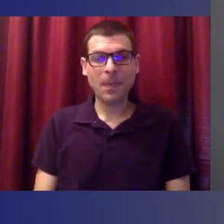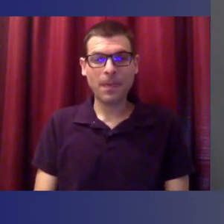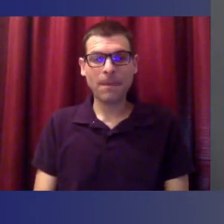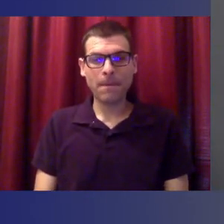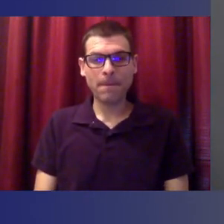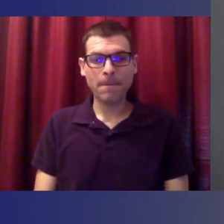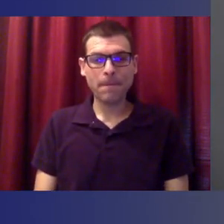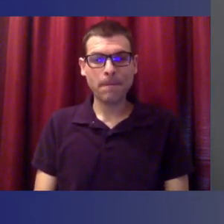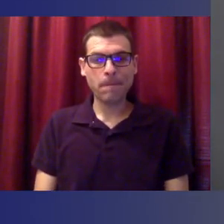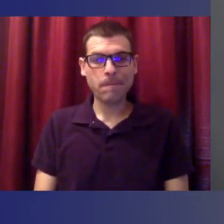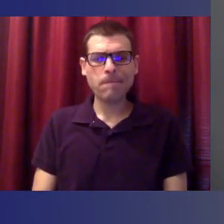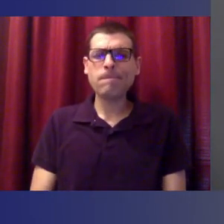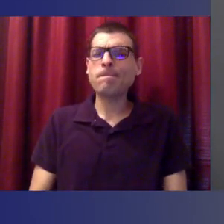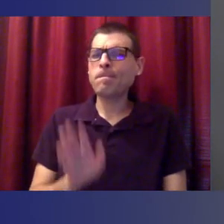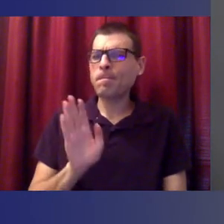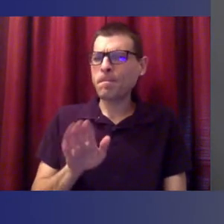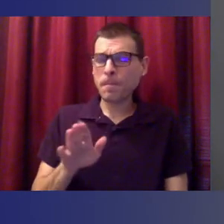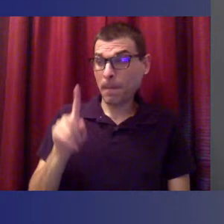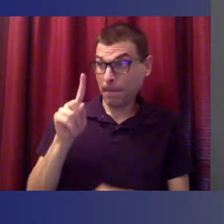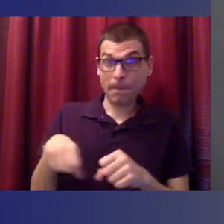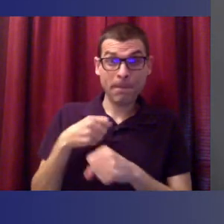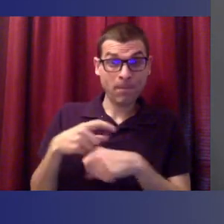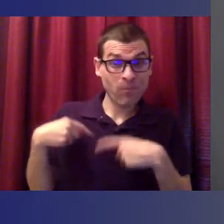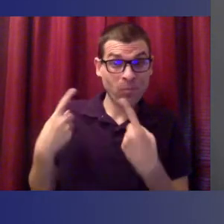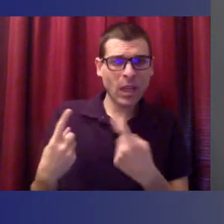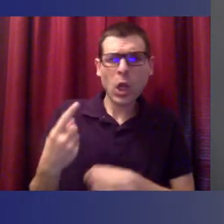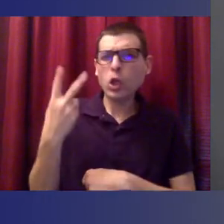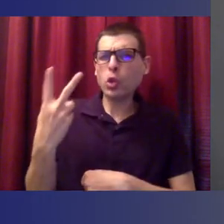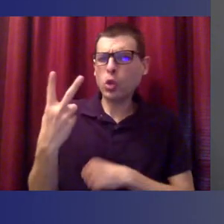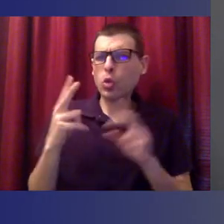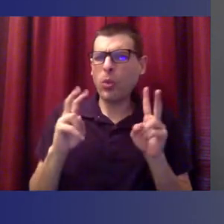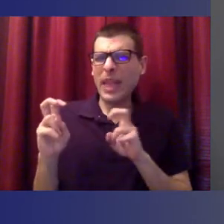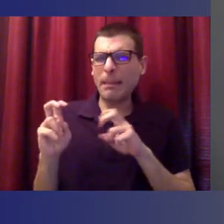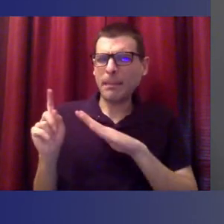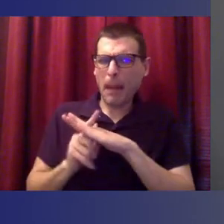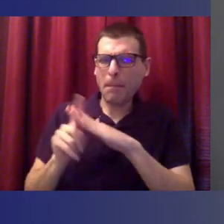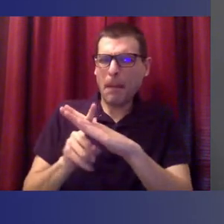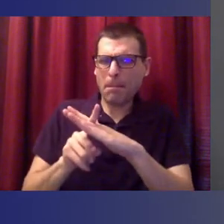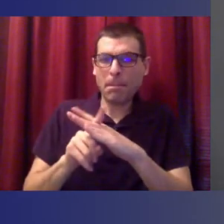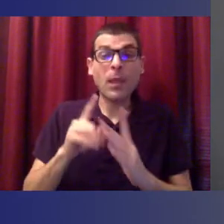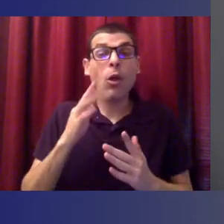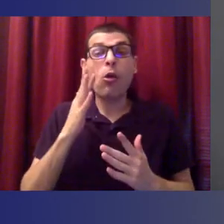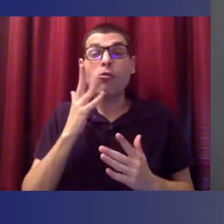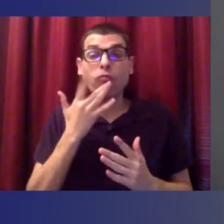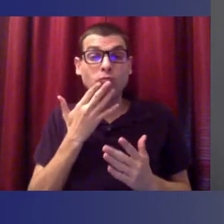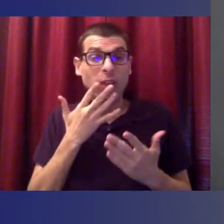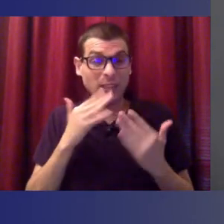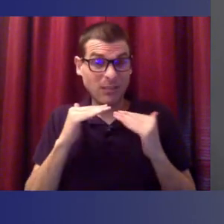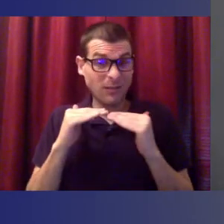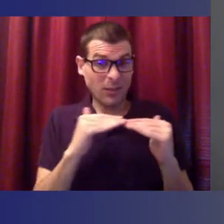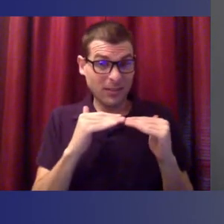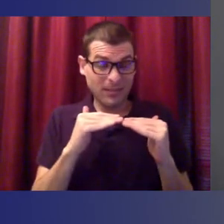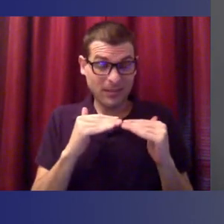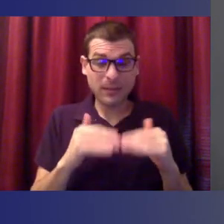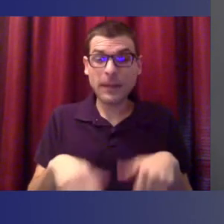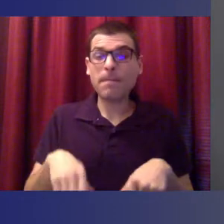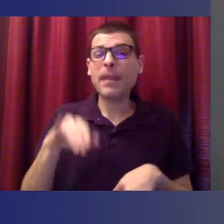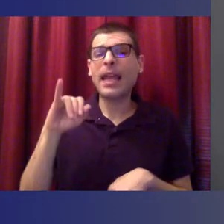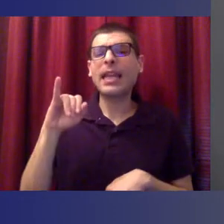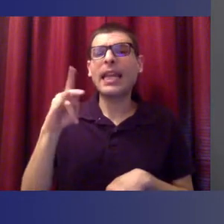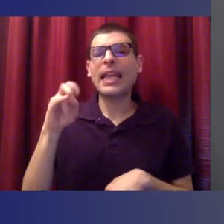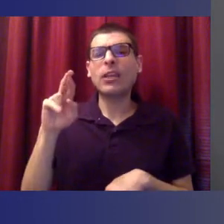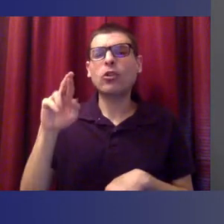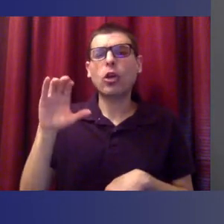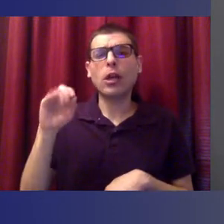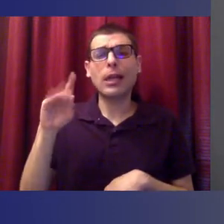Two themes have risen loud and clear from the past year: racial justice and interconnectedness. The